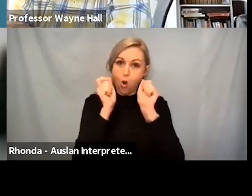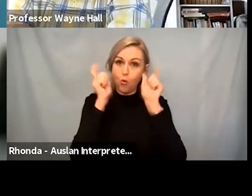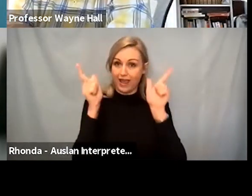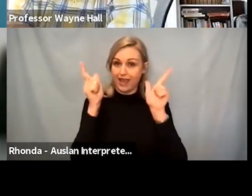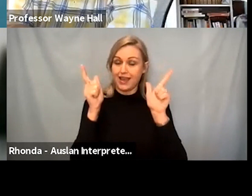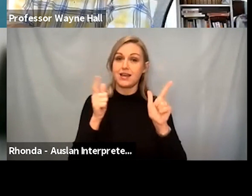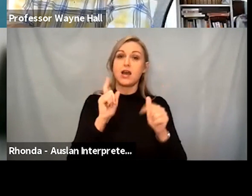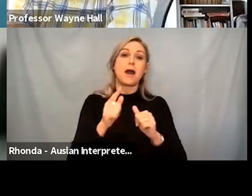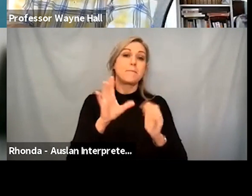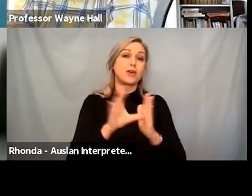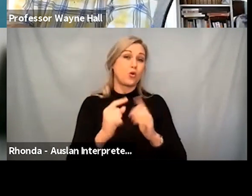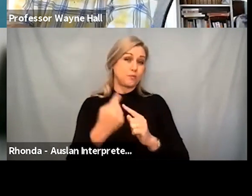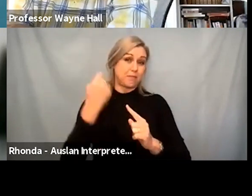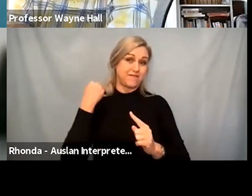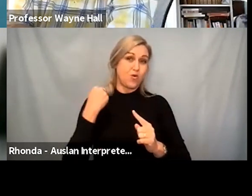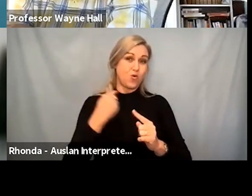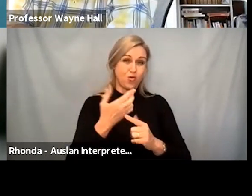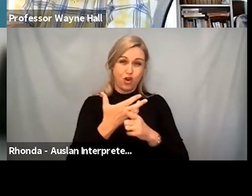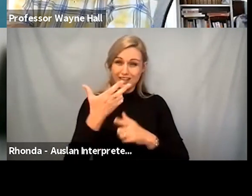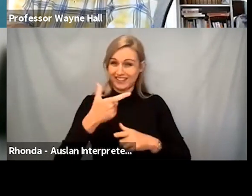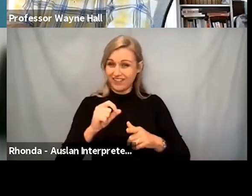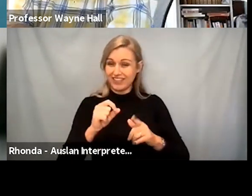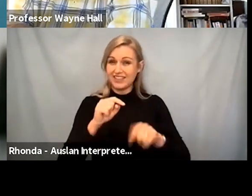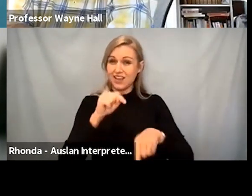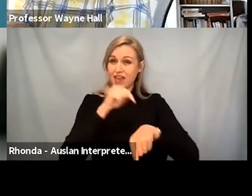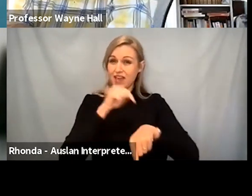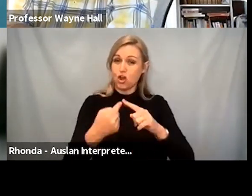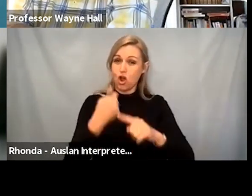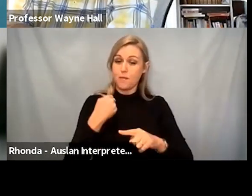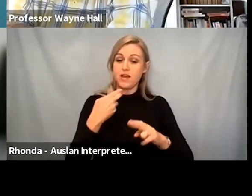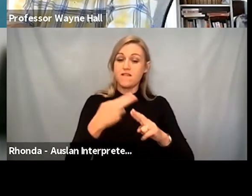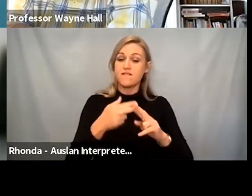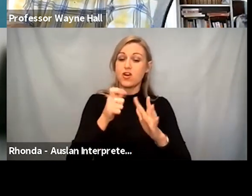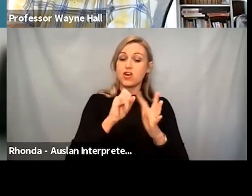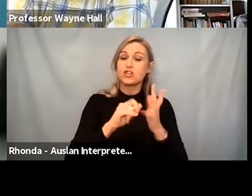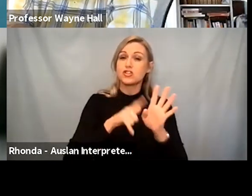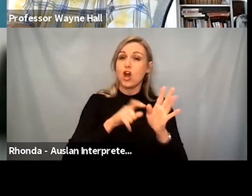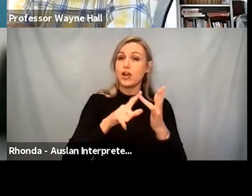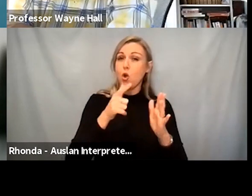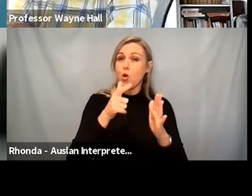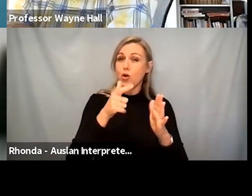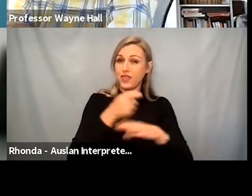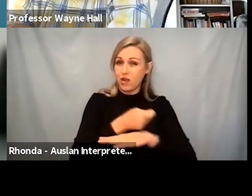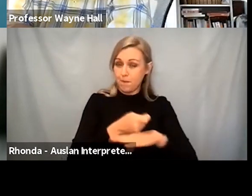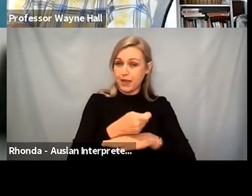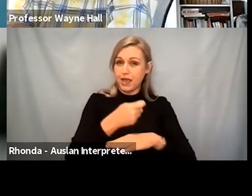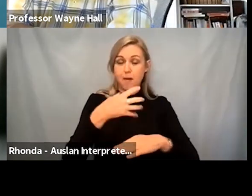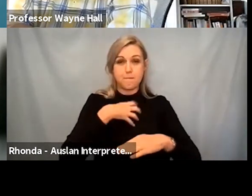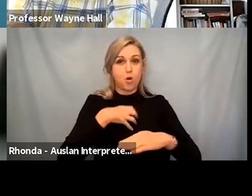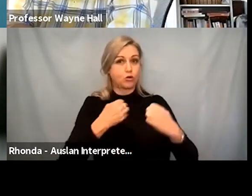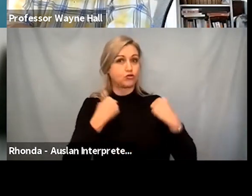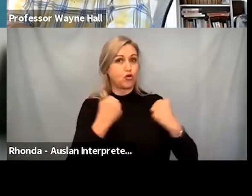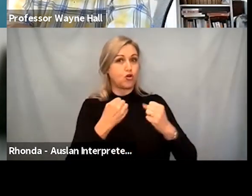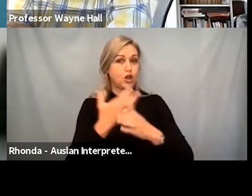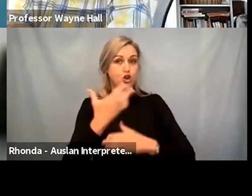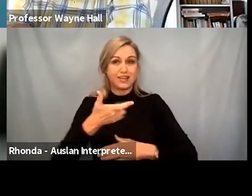because of the culture of the time, psychoanalytic psychotherapy was more dominant. And in the 50s and 60s, that really dominated